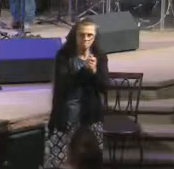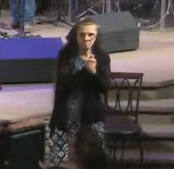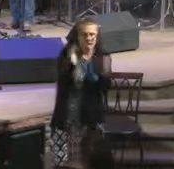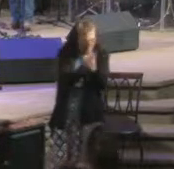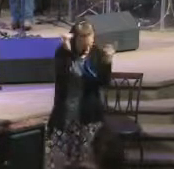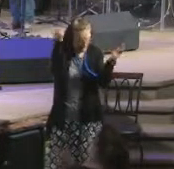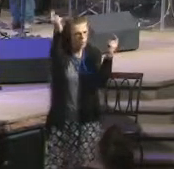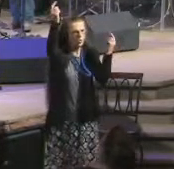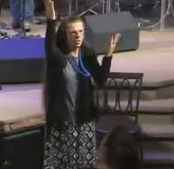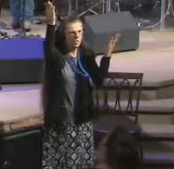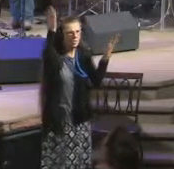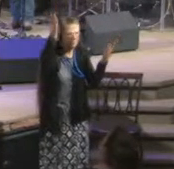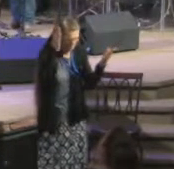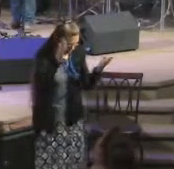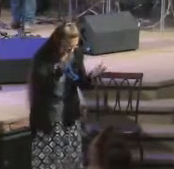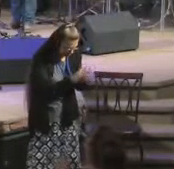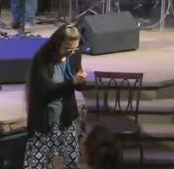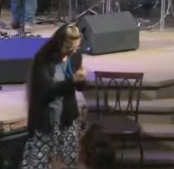Hallelujah.